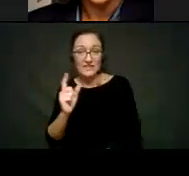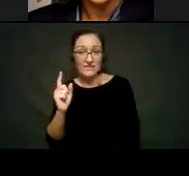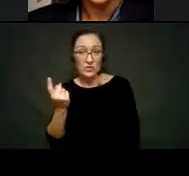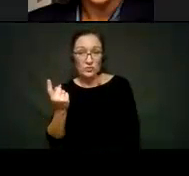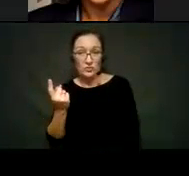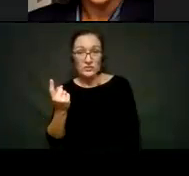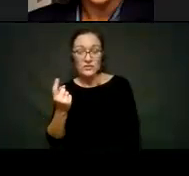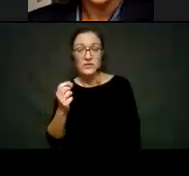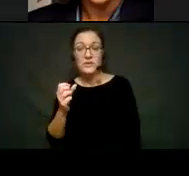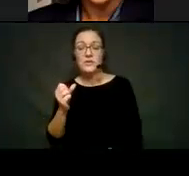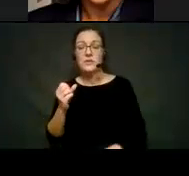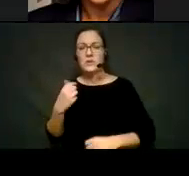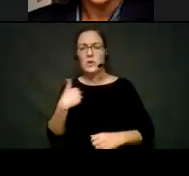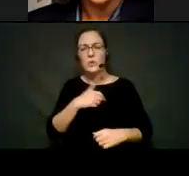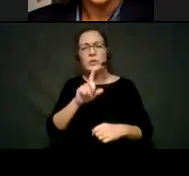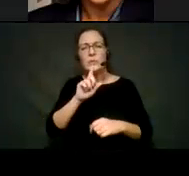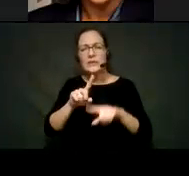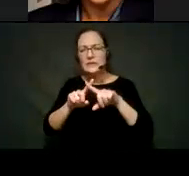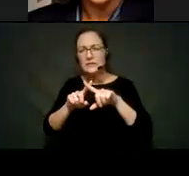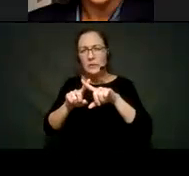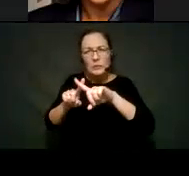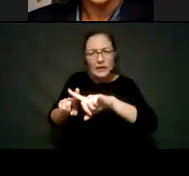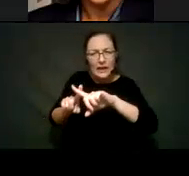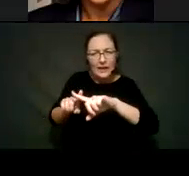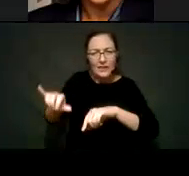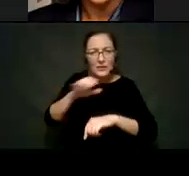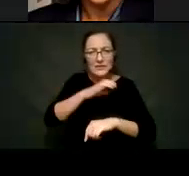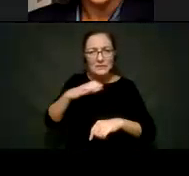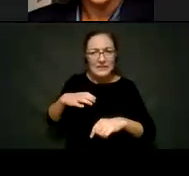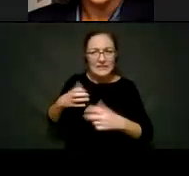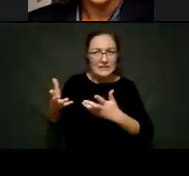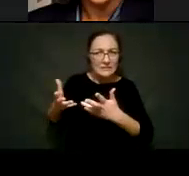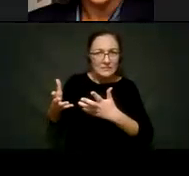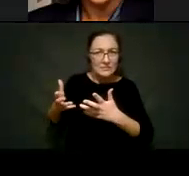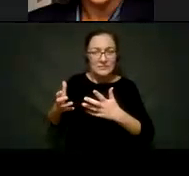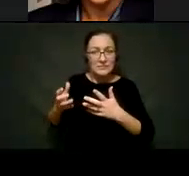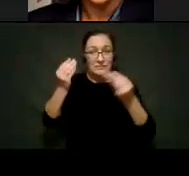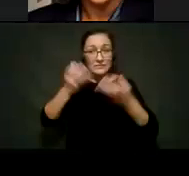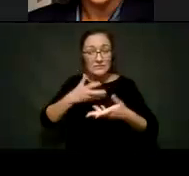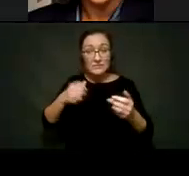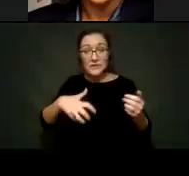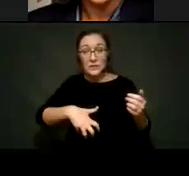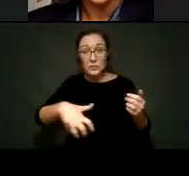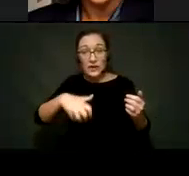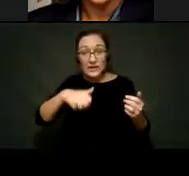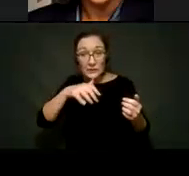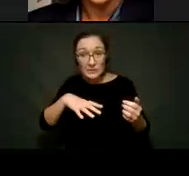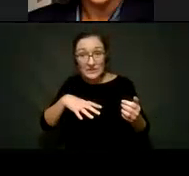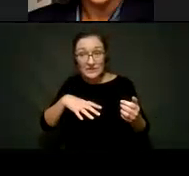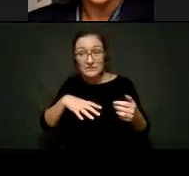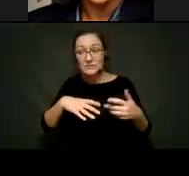those committees to indicate whether pregnant women or women who are